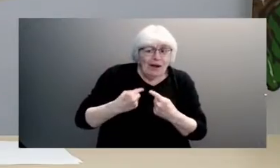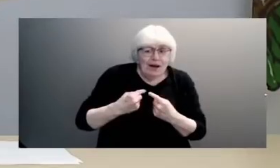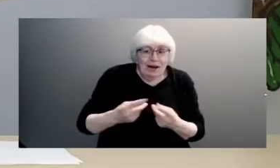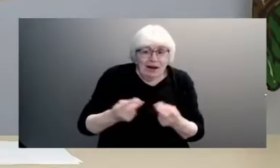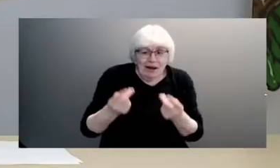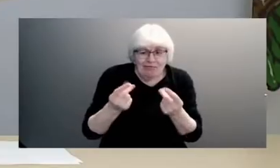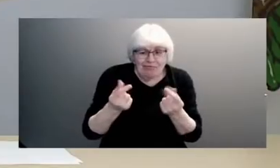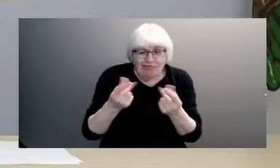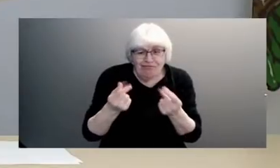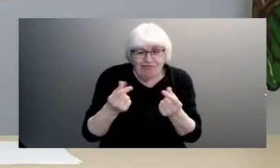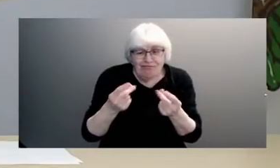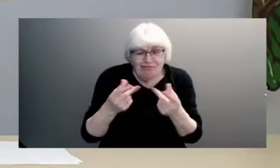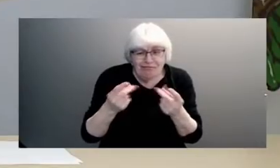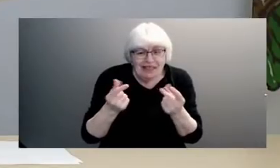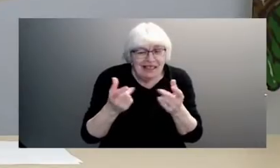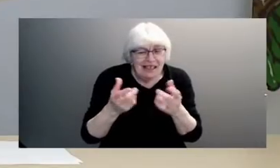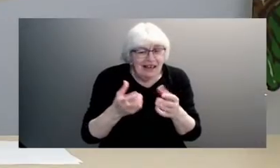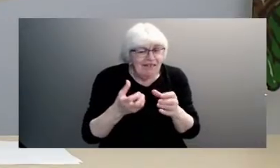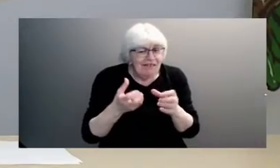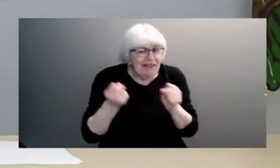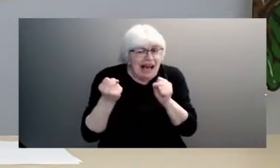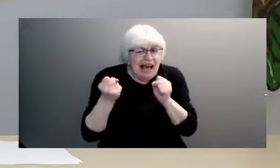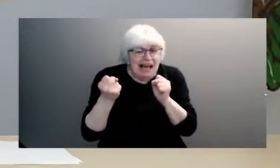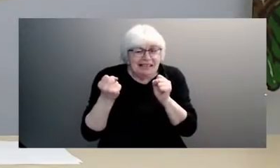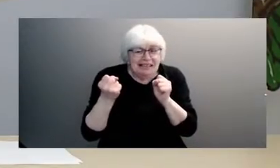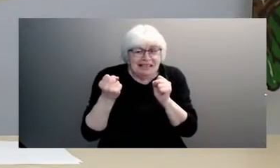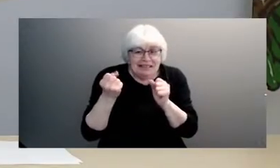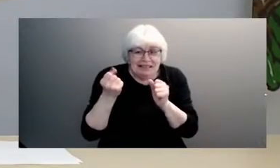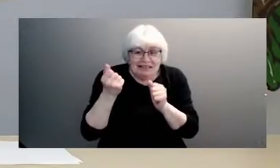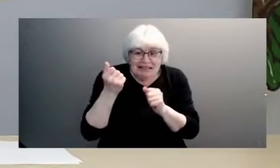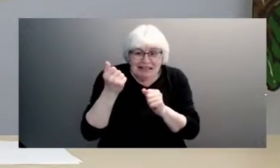this pandemic. But I think